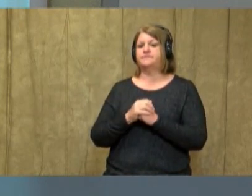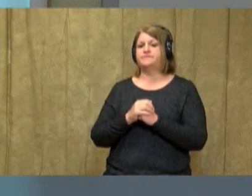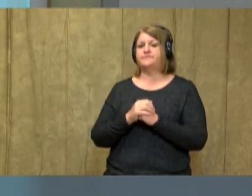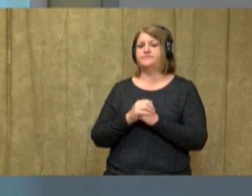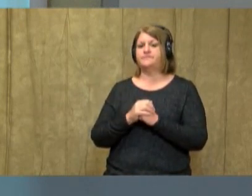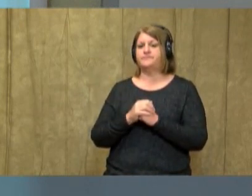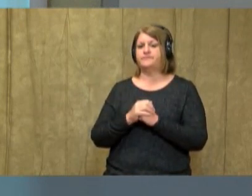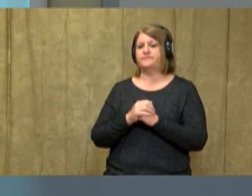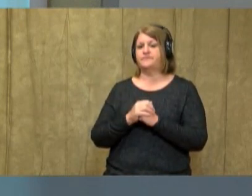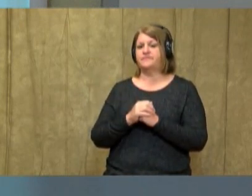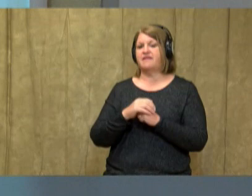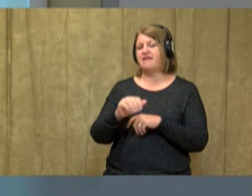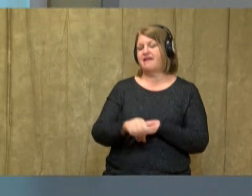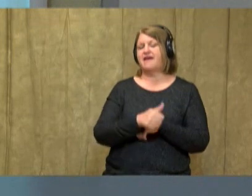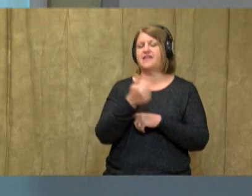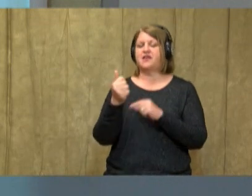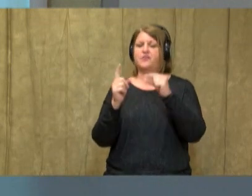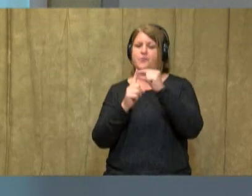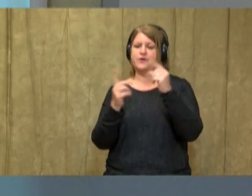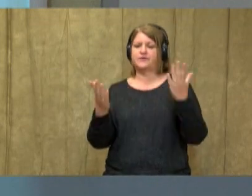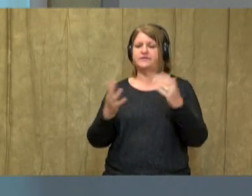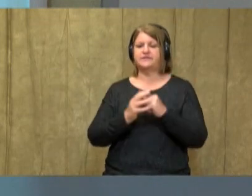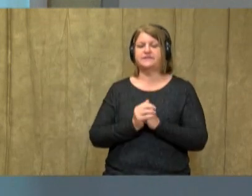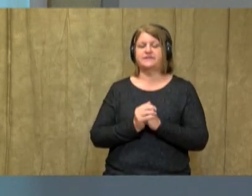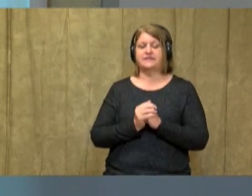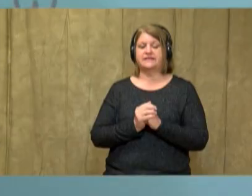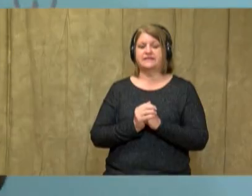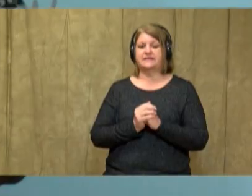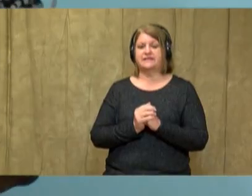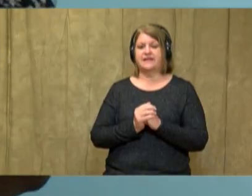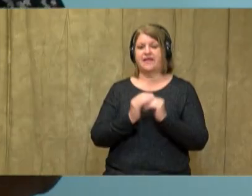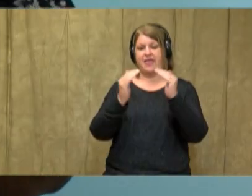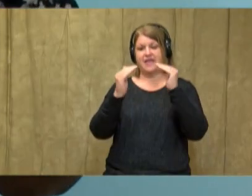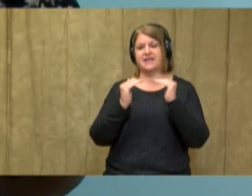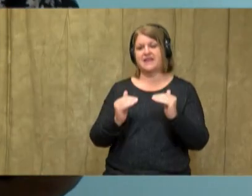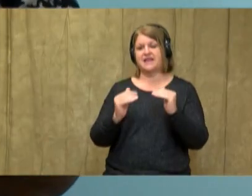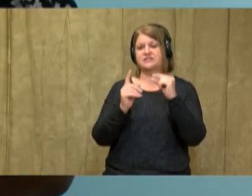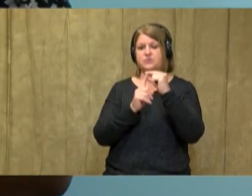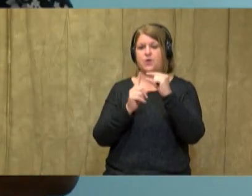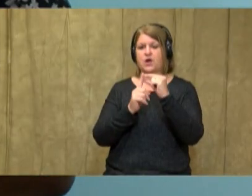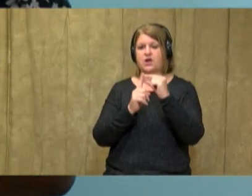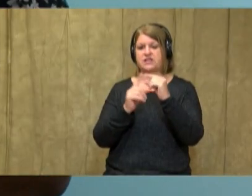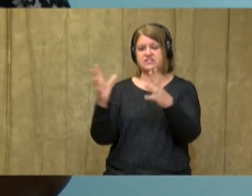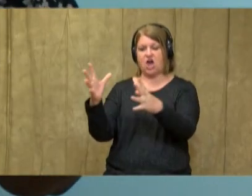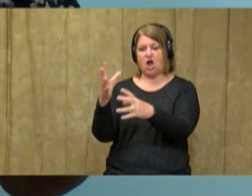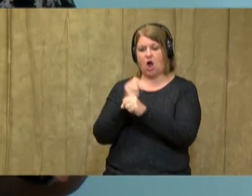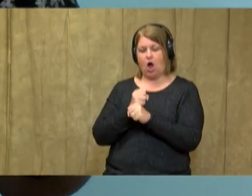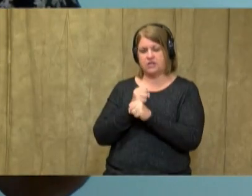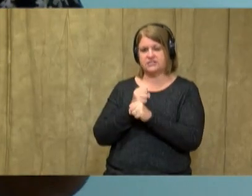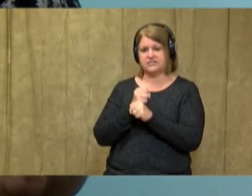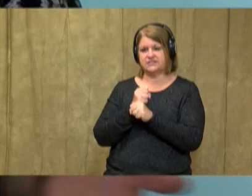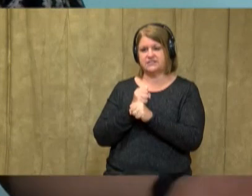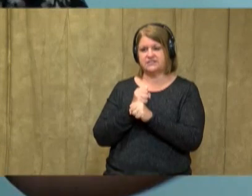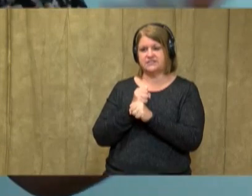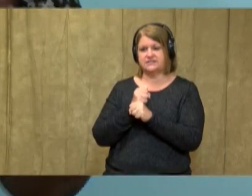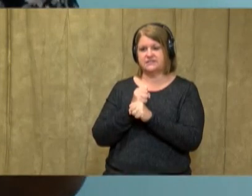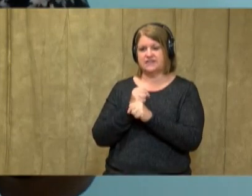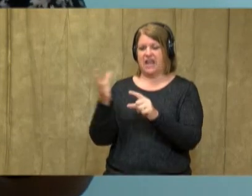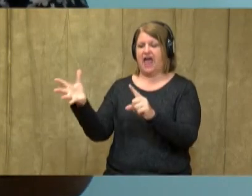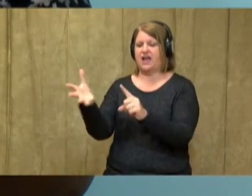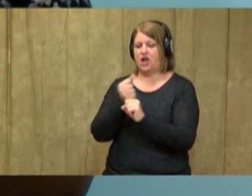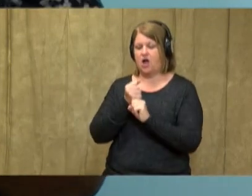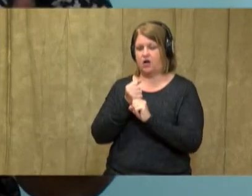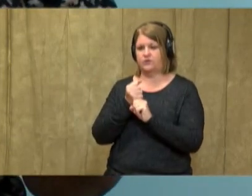right, let's do another one. Our next word is caught. Caught, like you